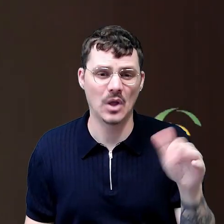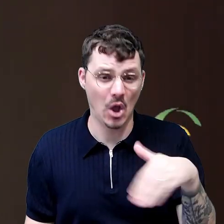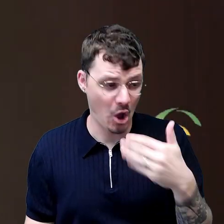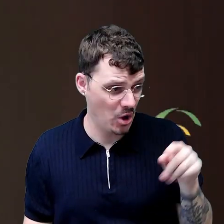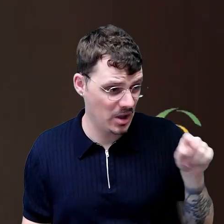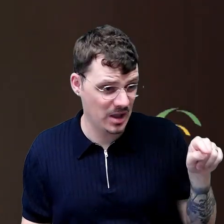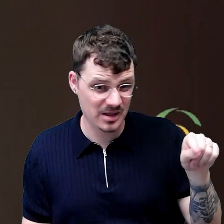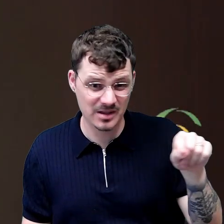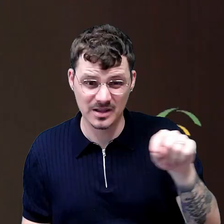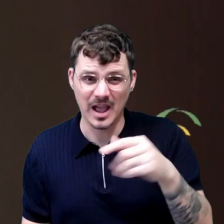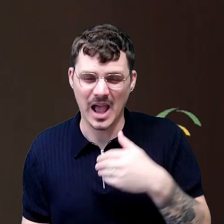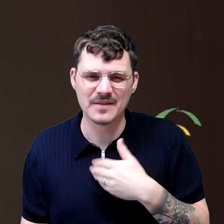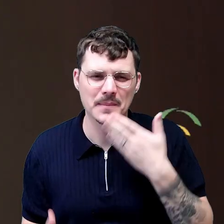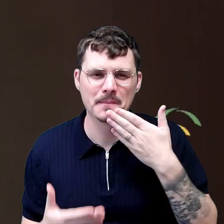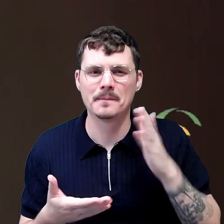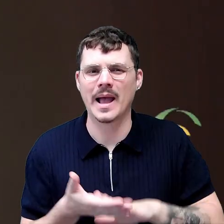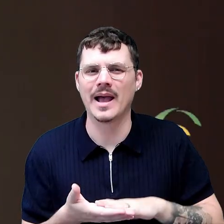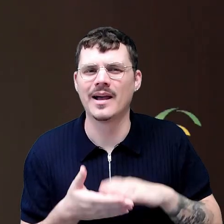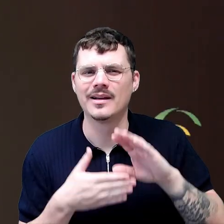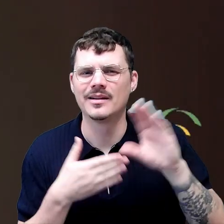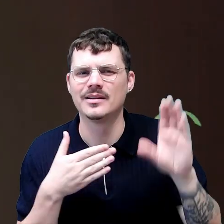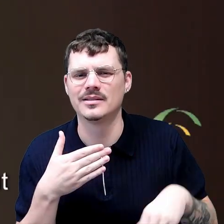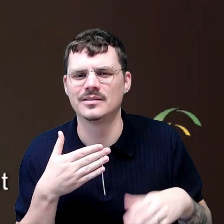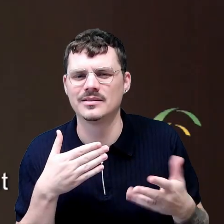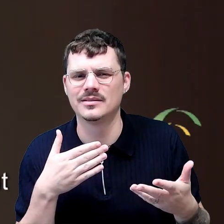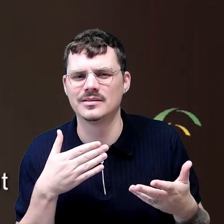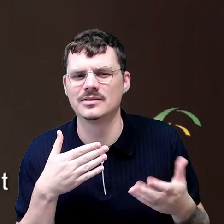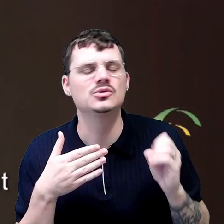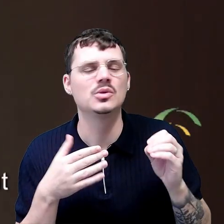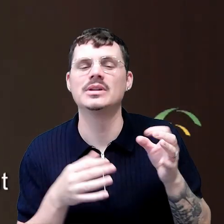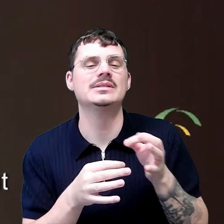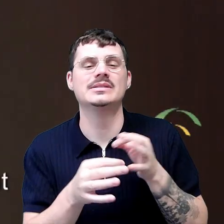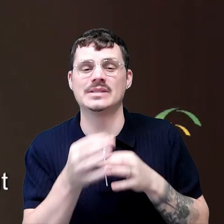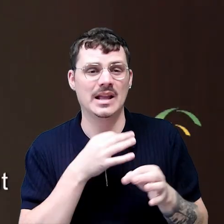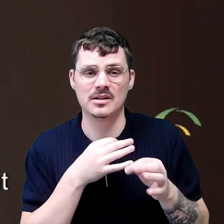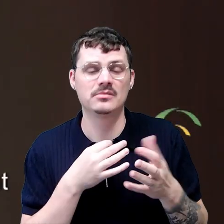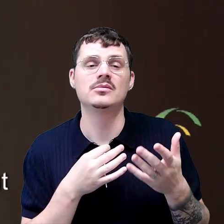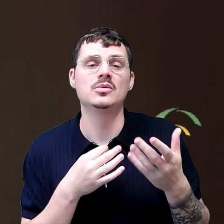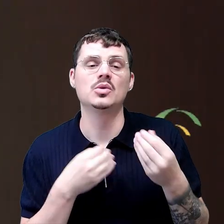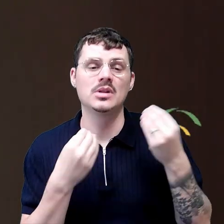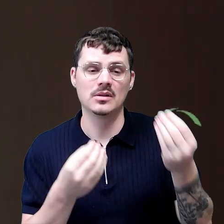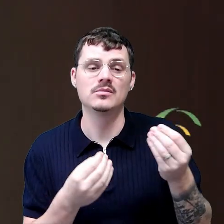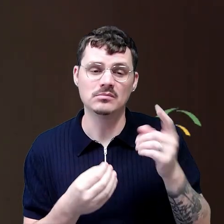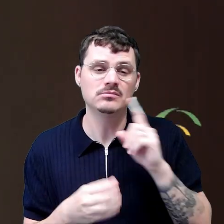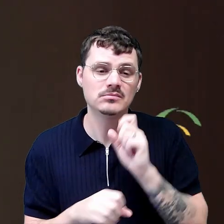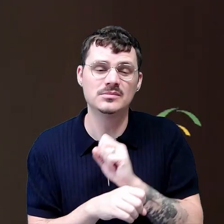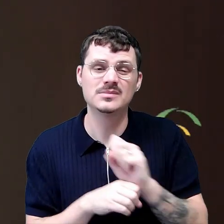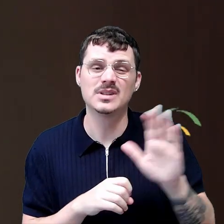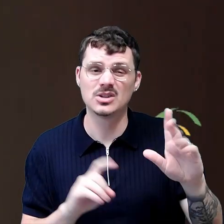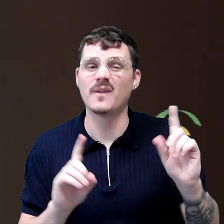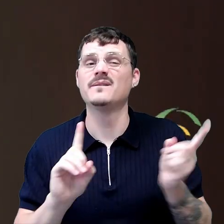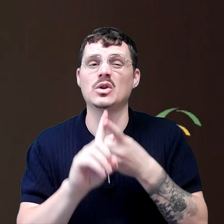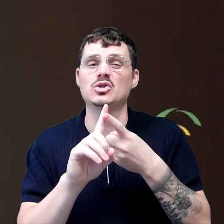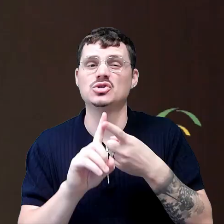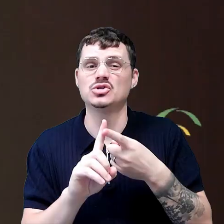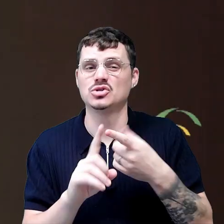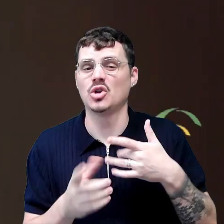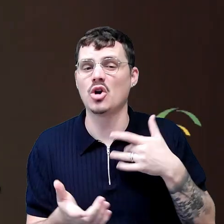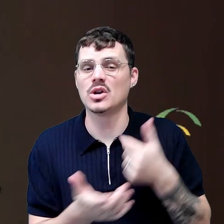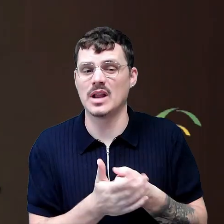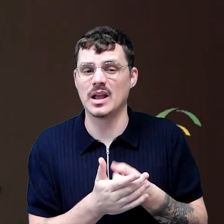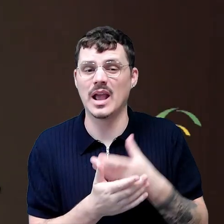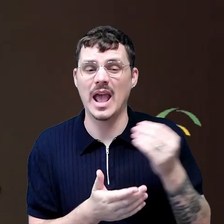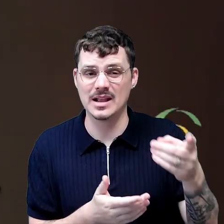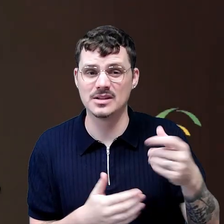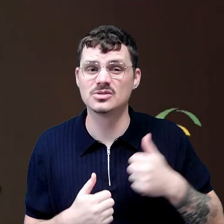All of those have a very bad outcome. Instead, he got treated for what turned out to be a massive first heart attack,